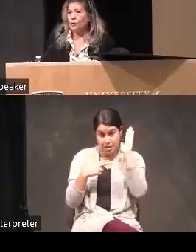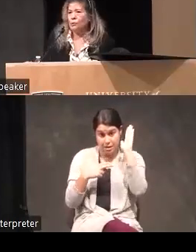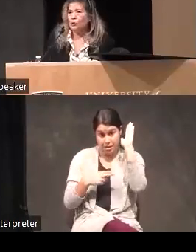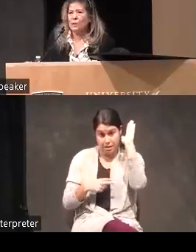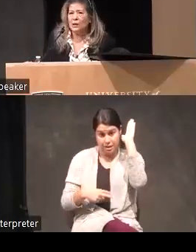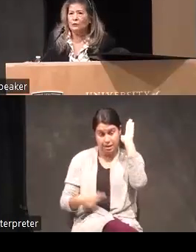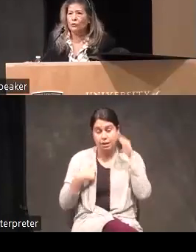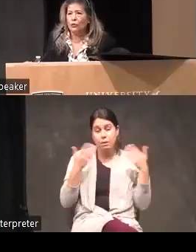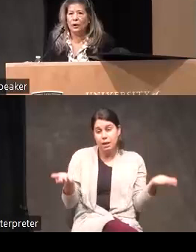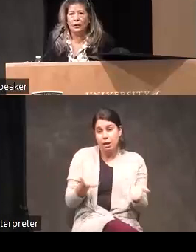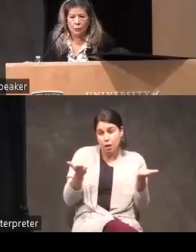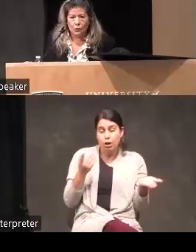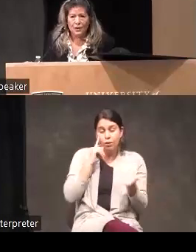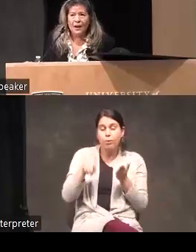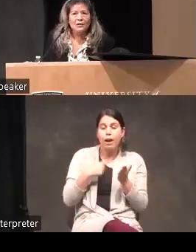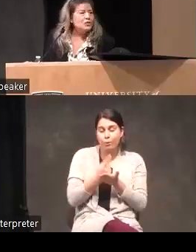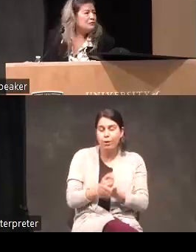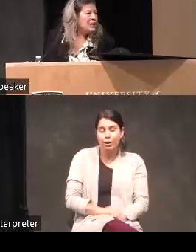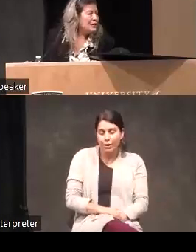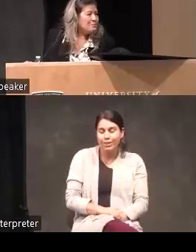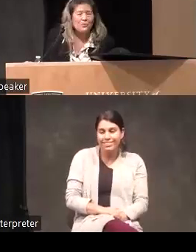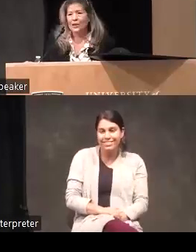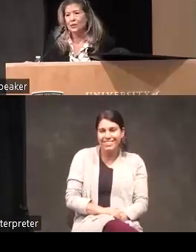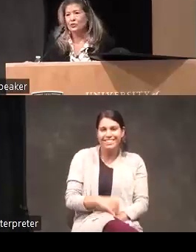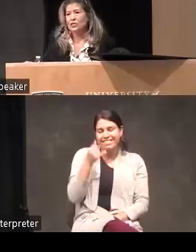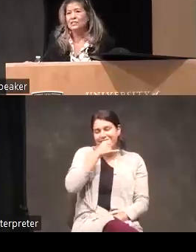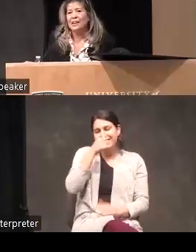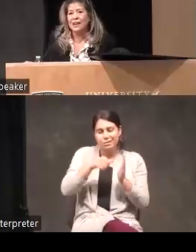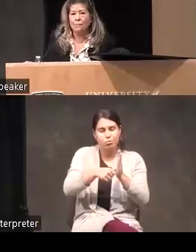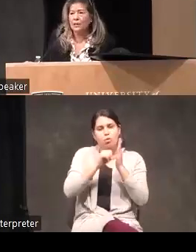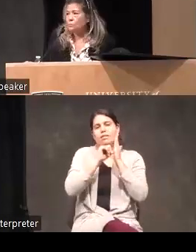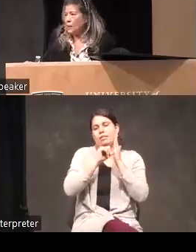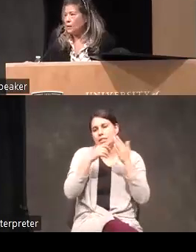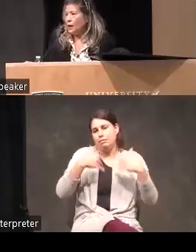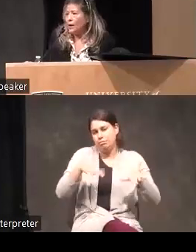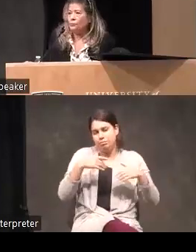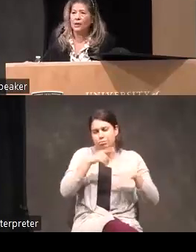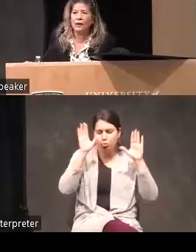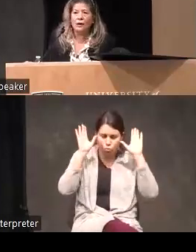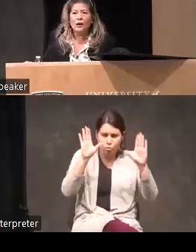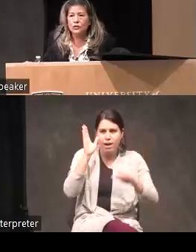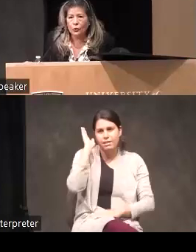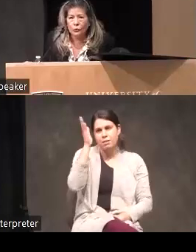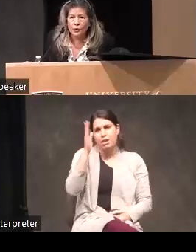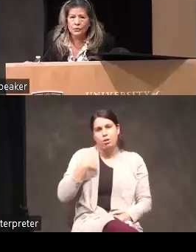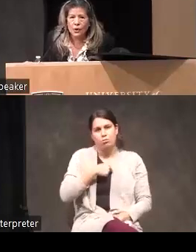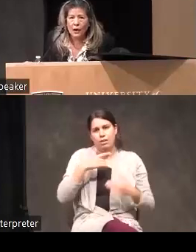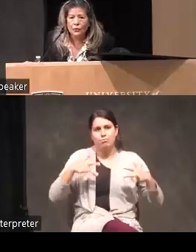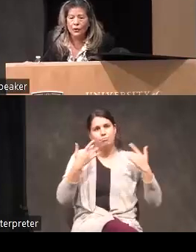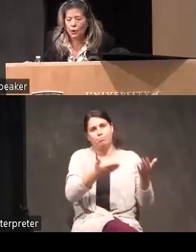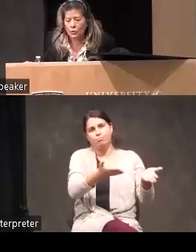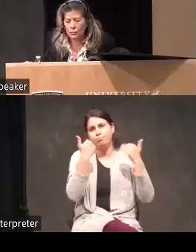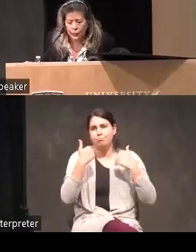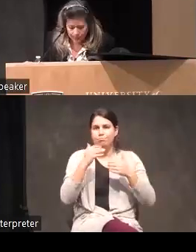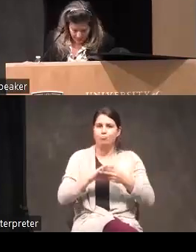bio, we would be here for an hour. She's very impressive. She's a dynamic speaker, and we are so thrilled to have her